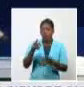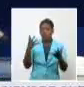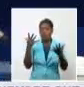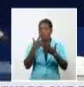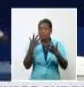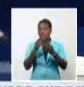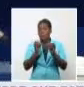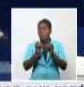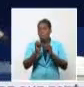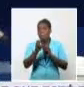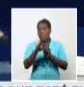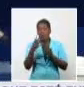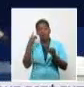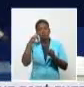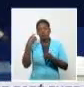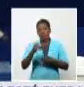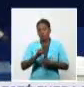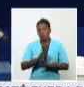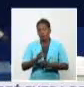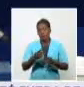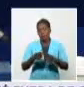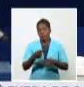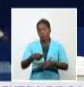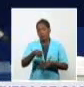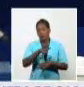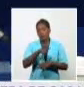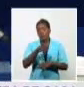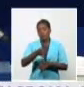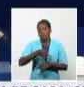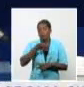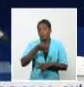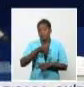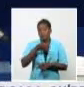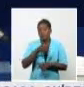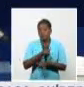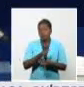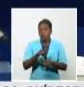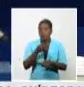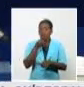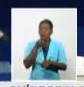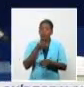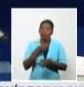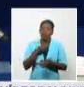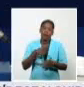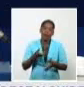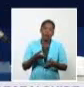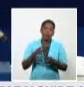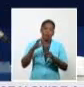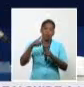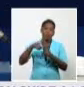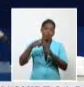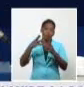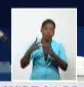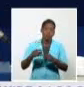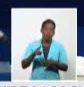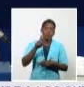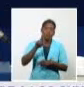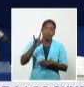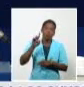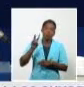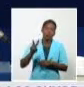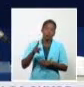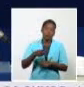said yesterday, out of a total of 192 cases that we have had